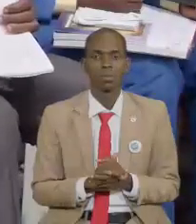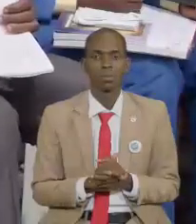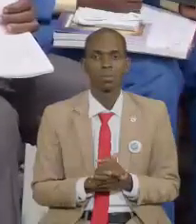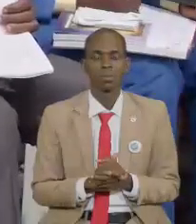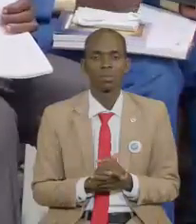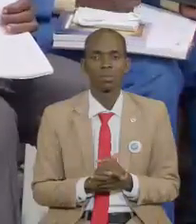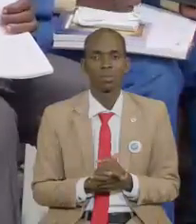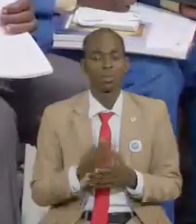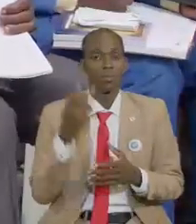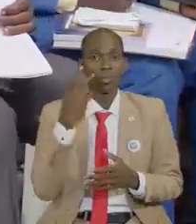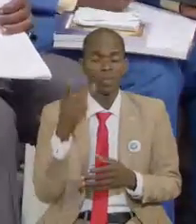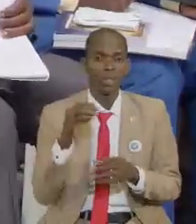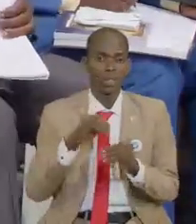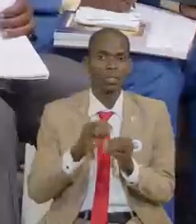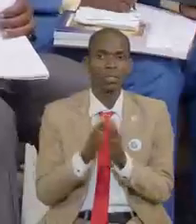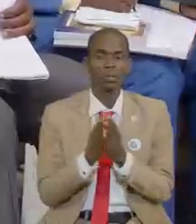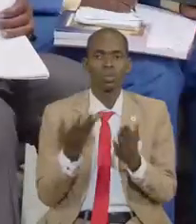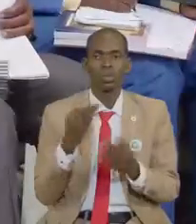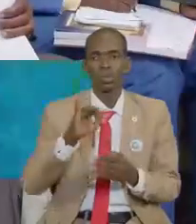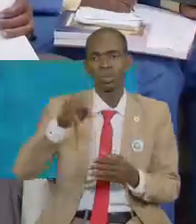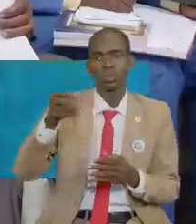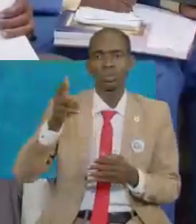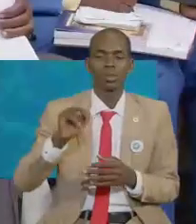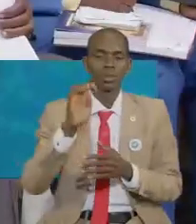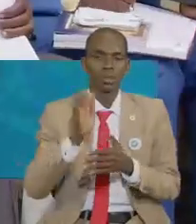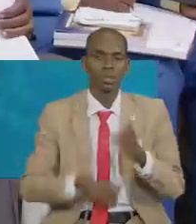Look at John again, chapter 14, verse 12.